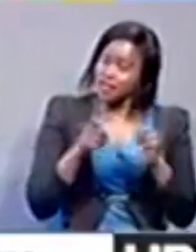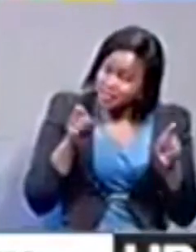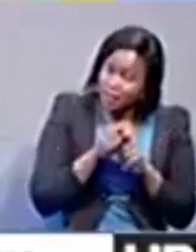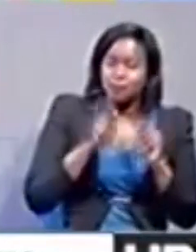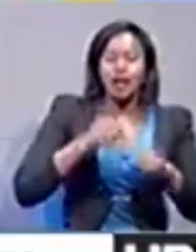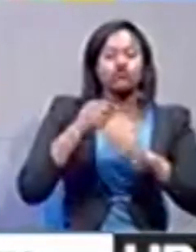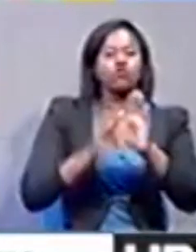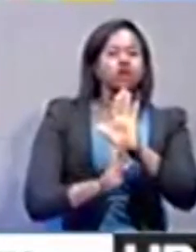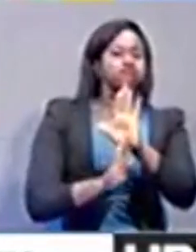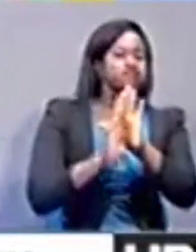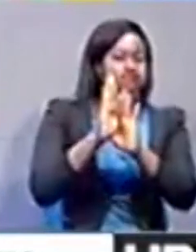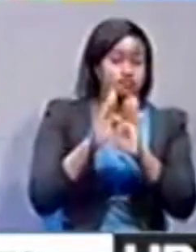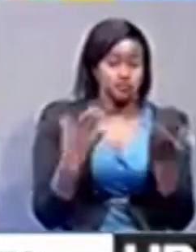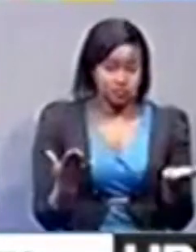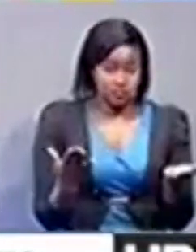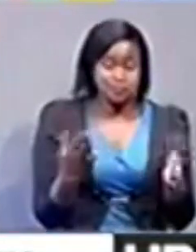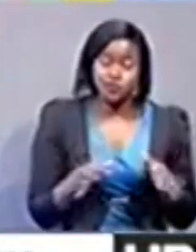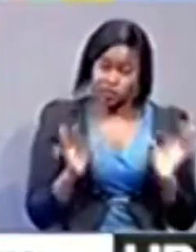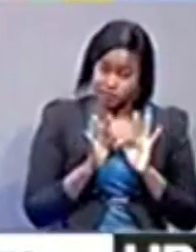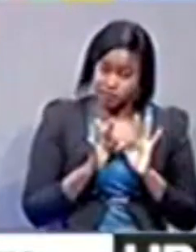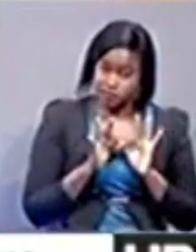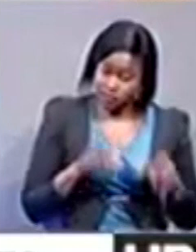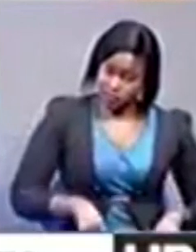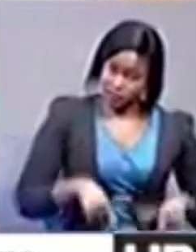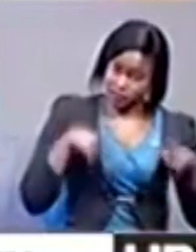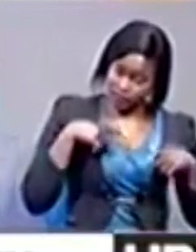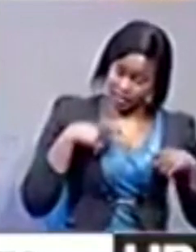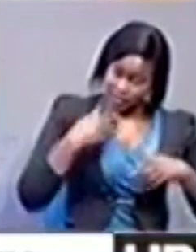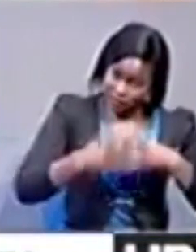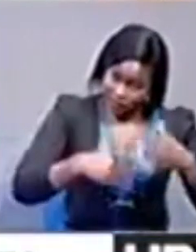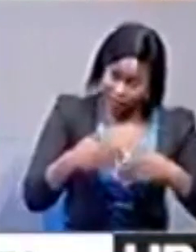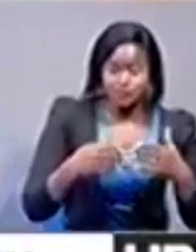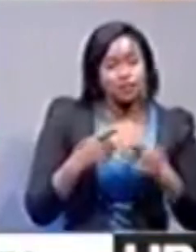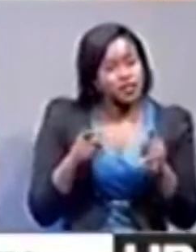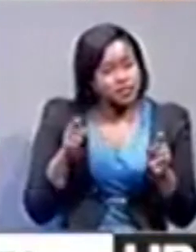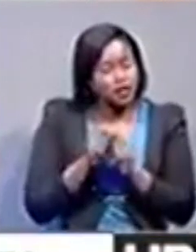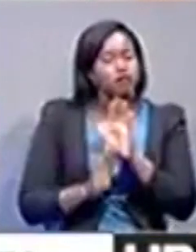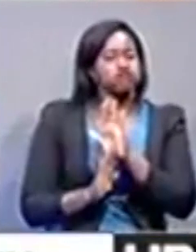We need to survive, but also to be prosperous.